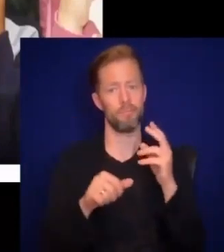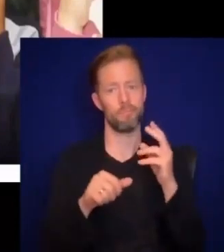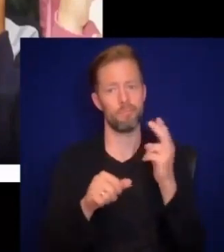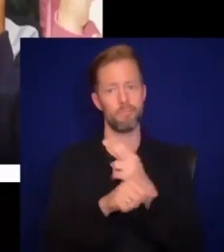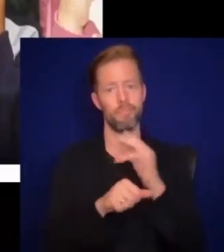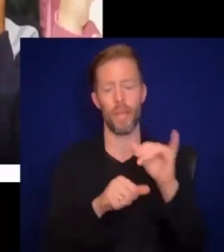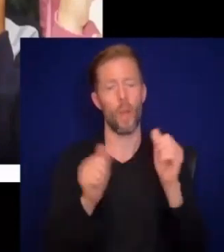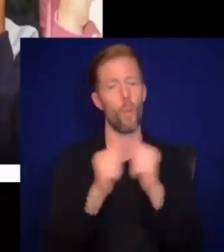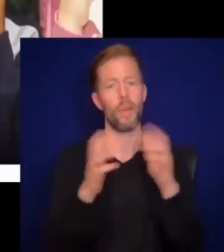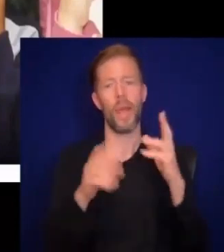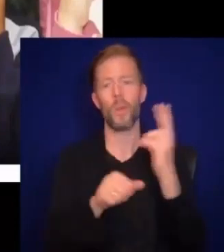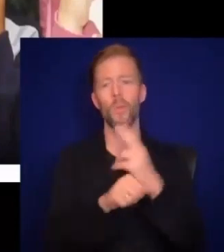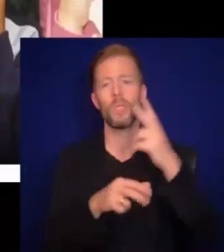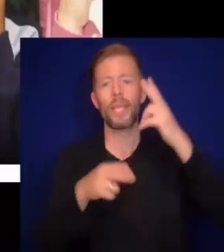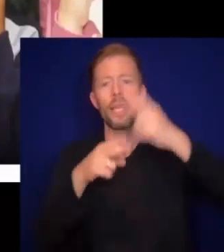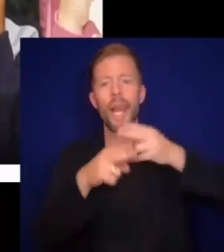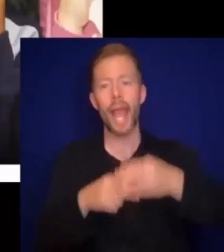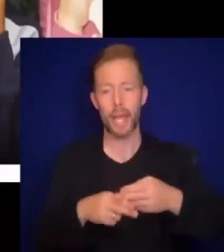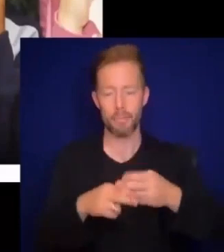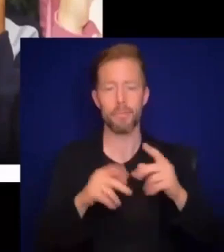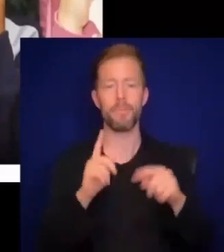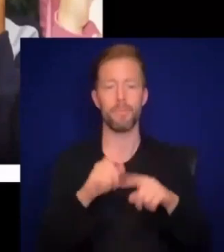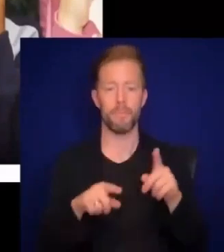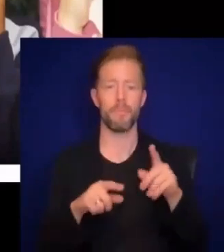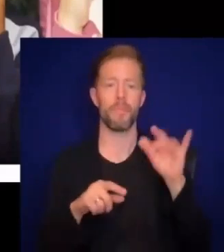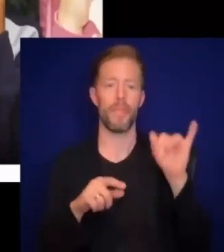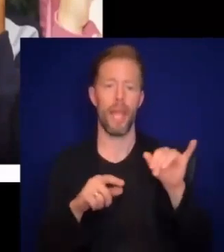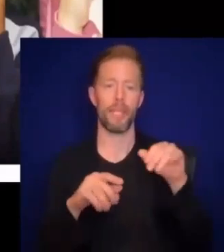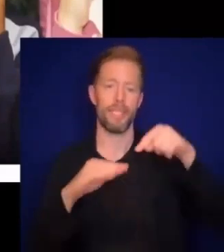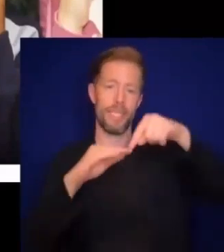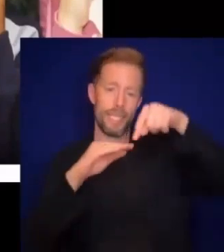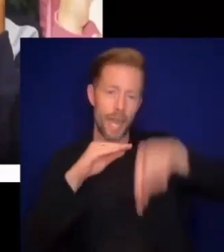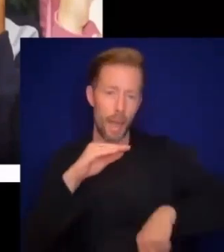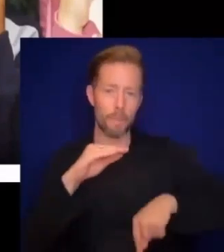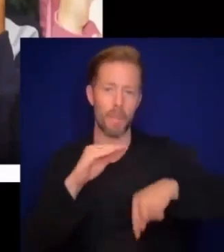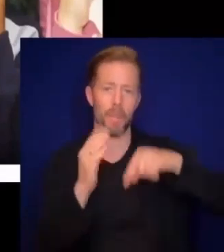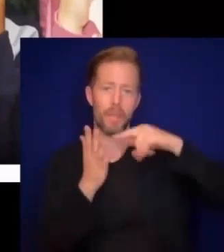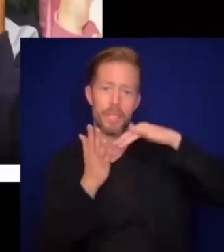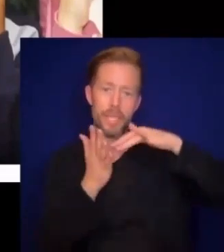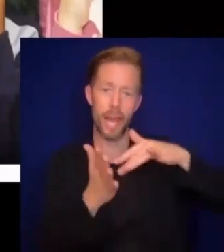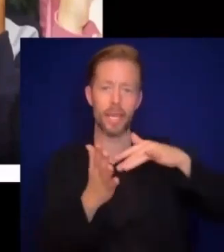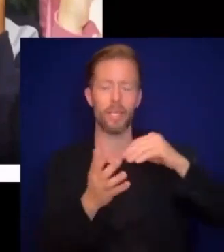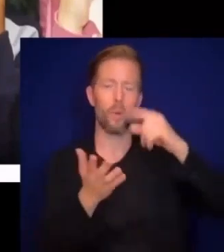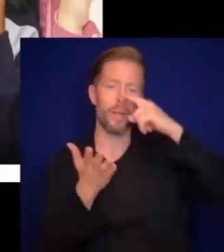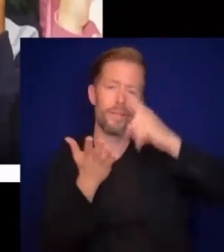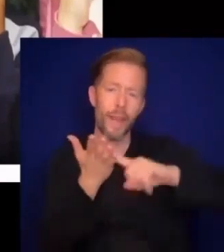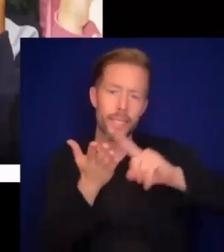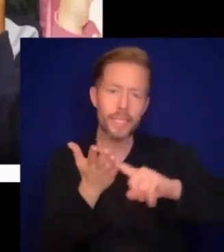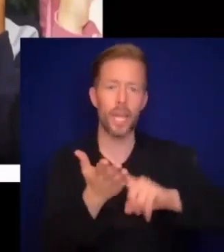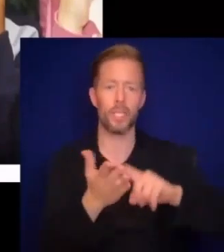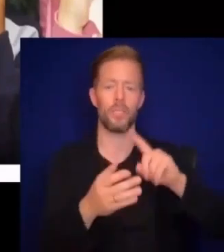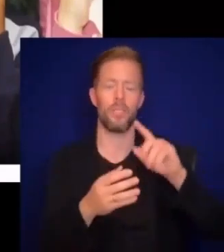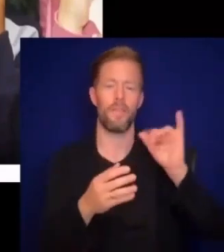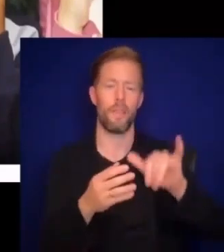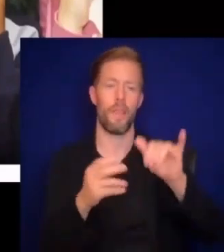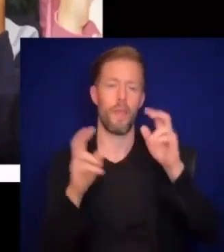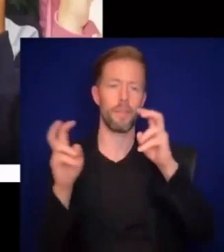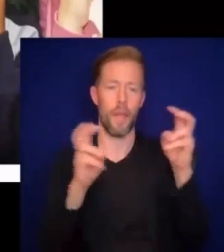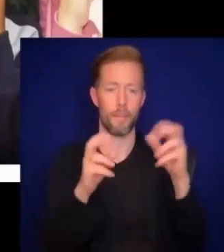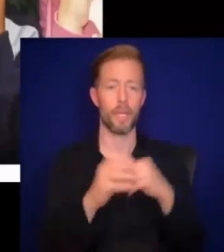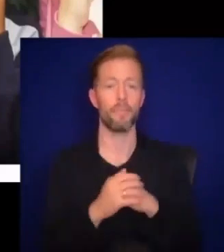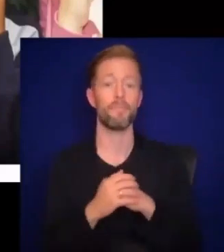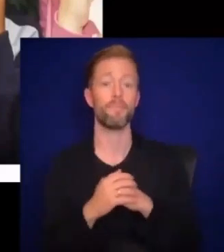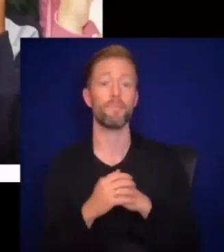without using this name of this denomination. That is in-depth studies or investigations